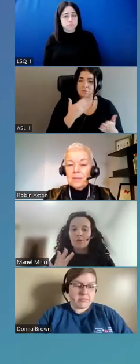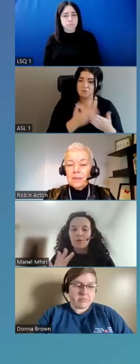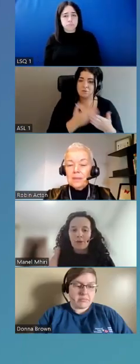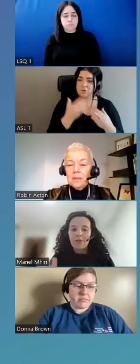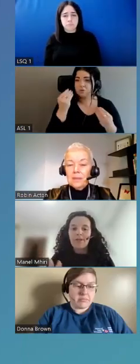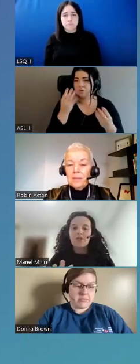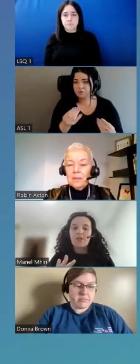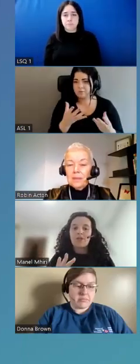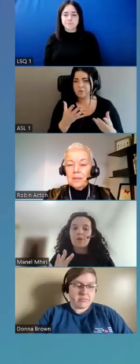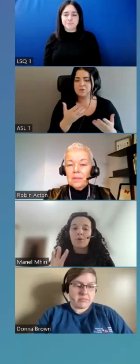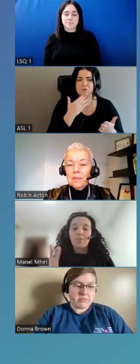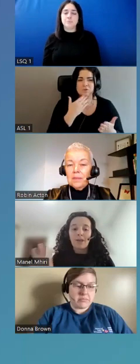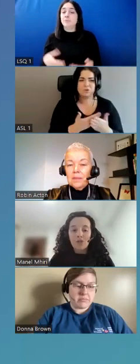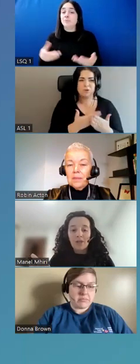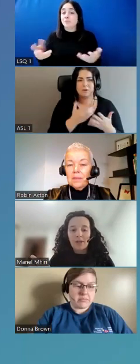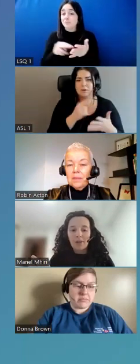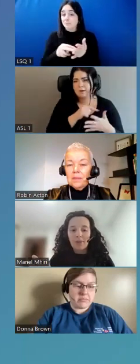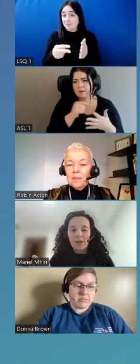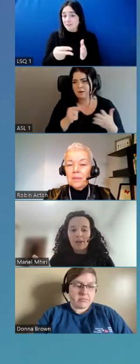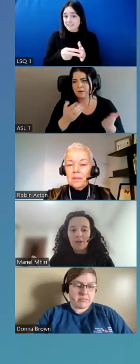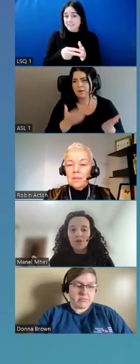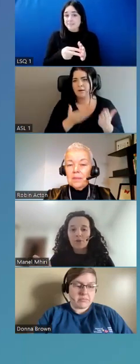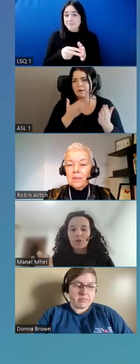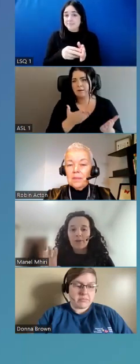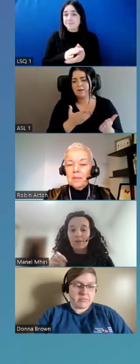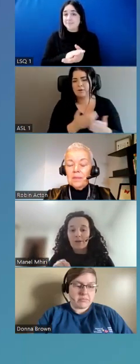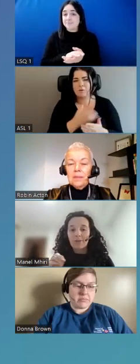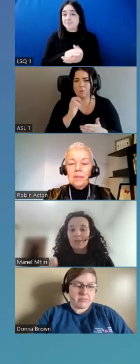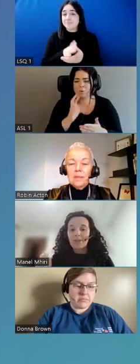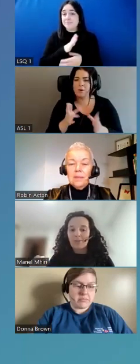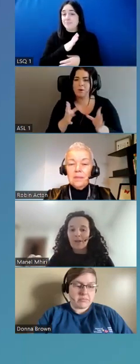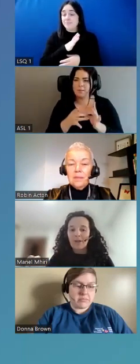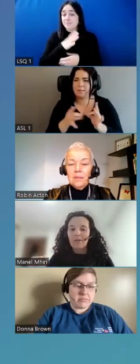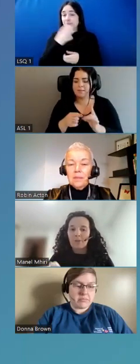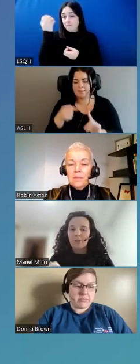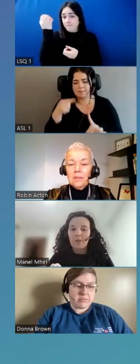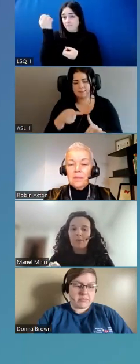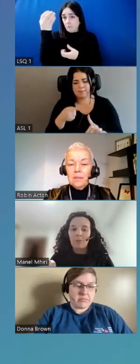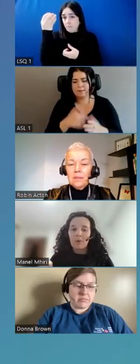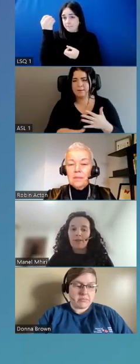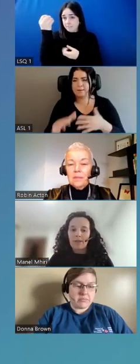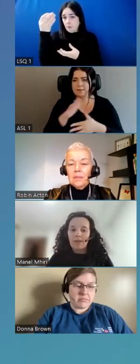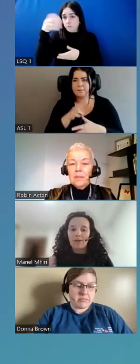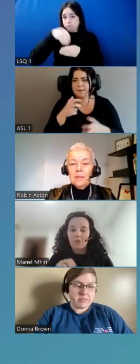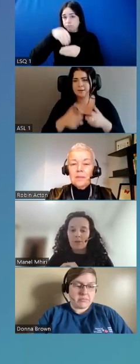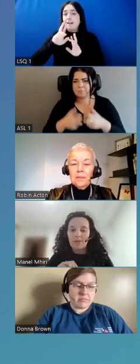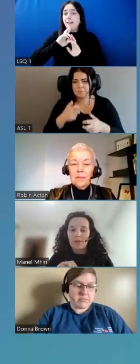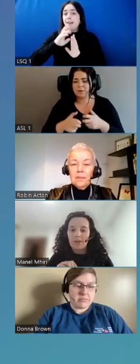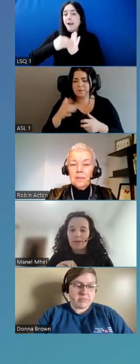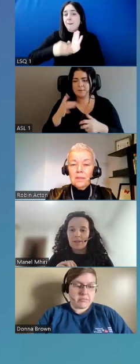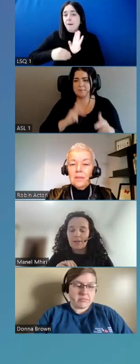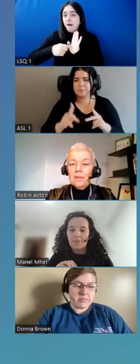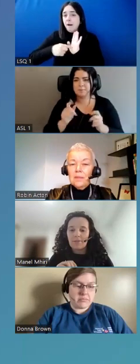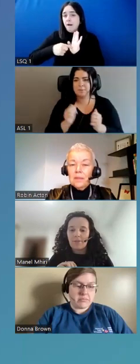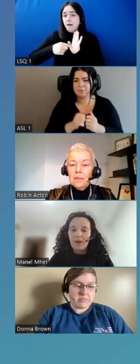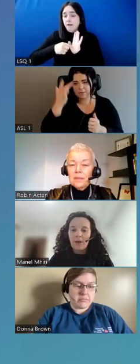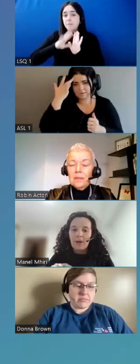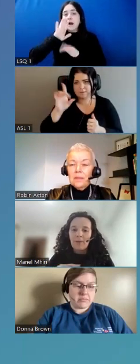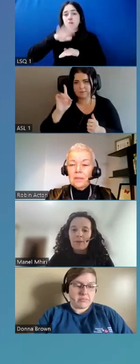information or recommendations or mentioning the main issues that are specifically for people with intellectual